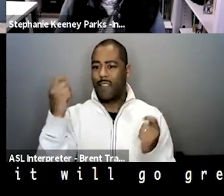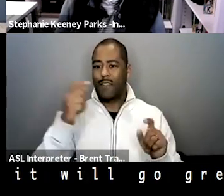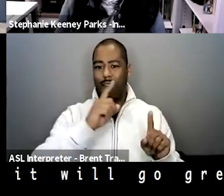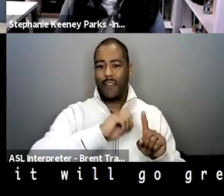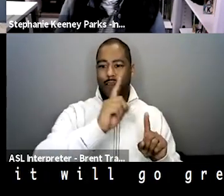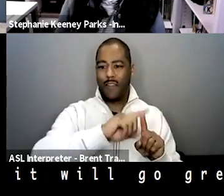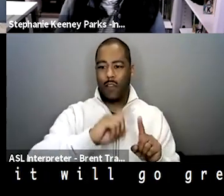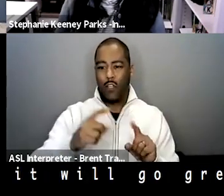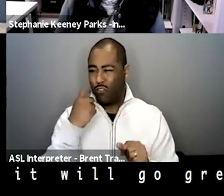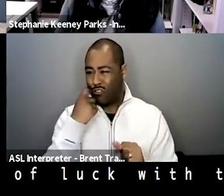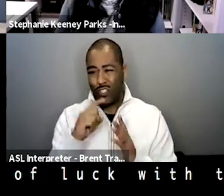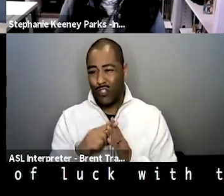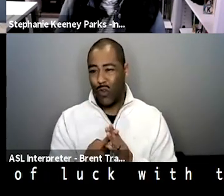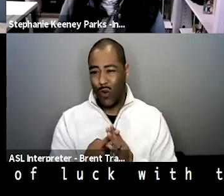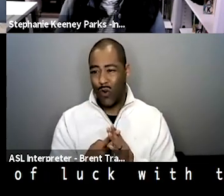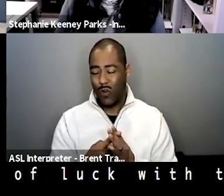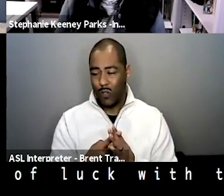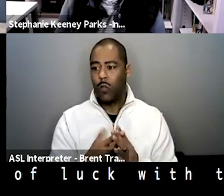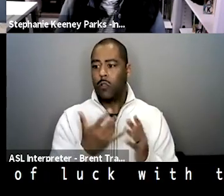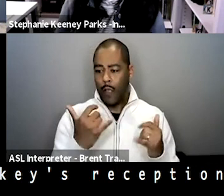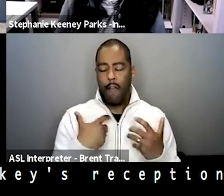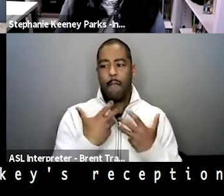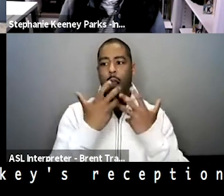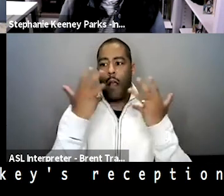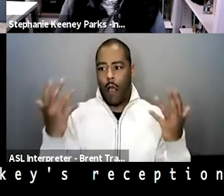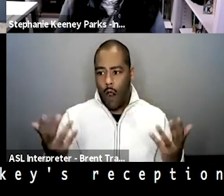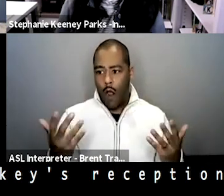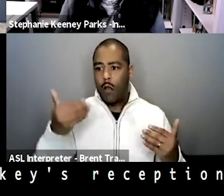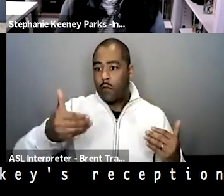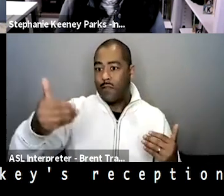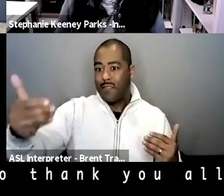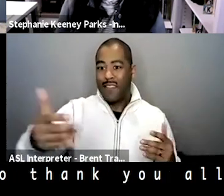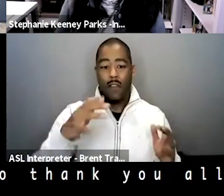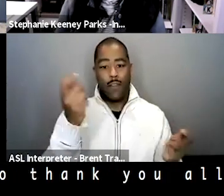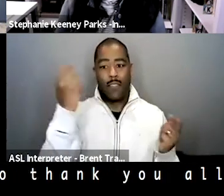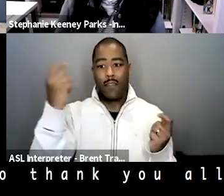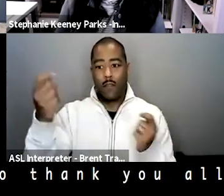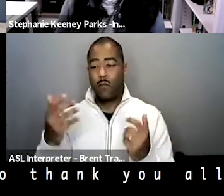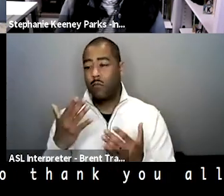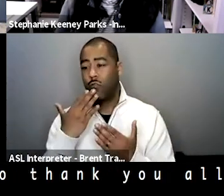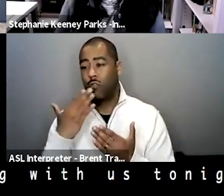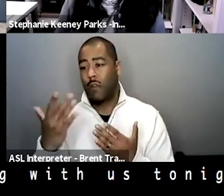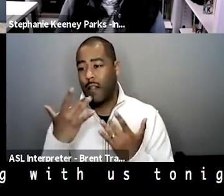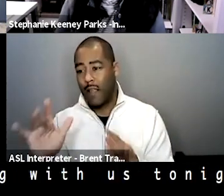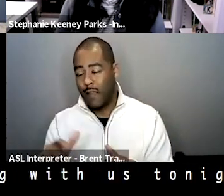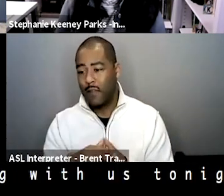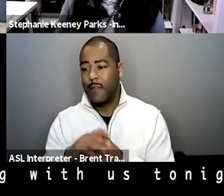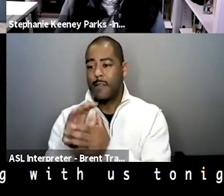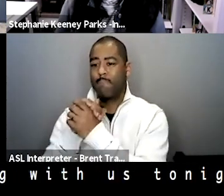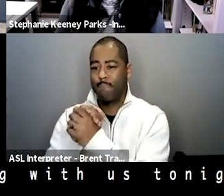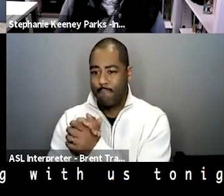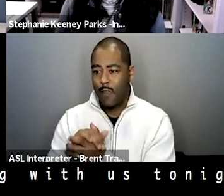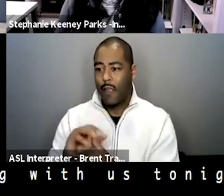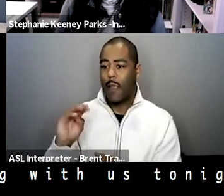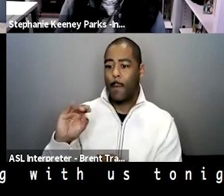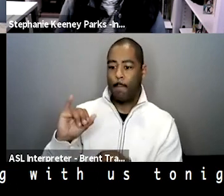go, and I'm sure it'll go fantastic. We wish you lots of luck with that and with Mickey's reception as well. I want to